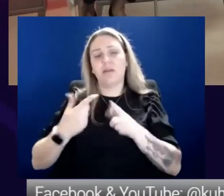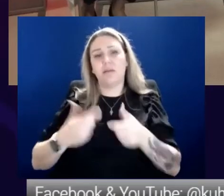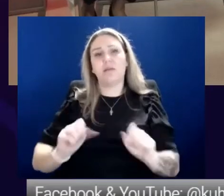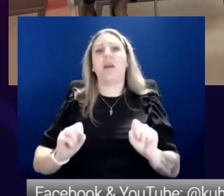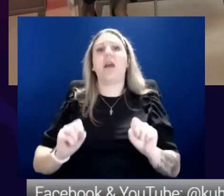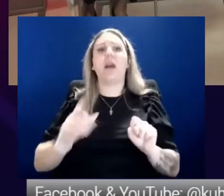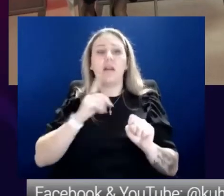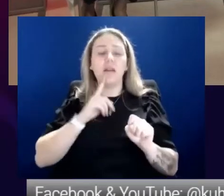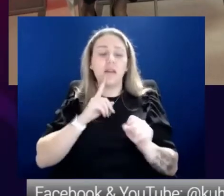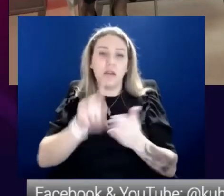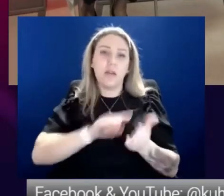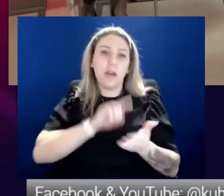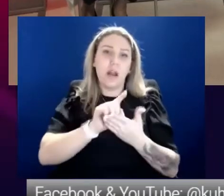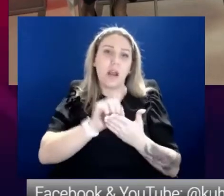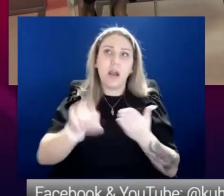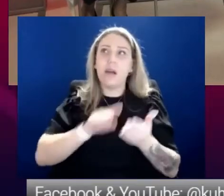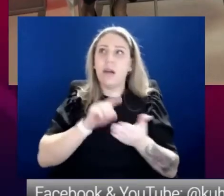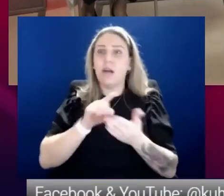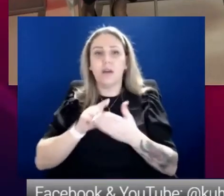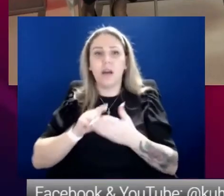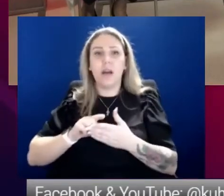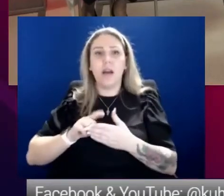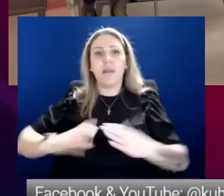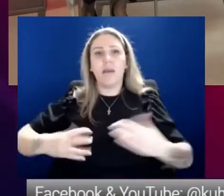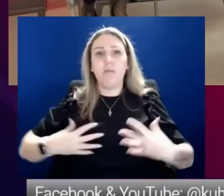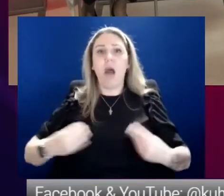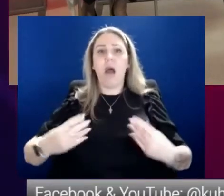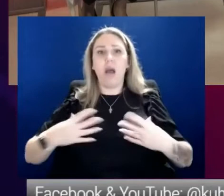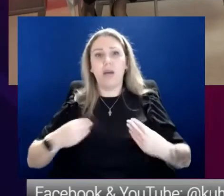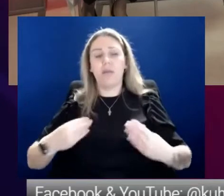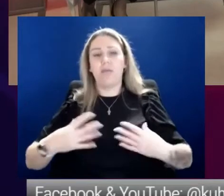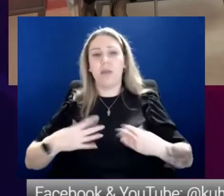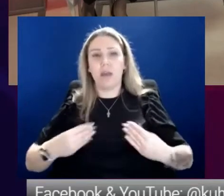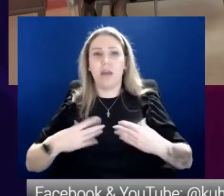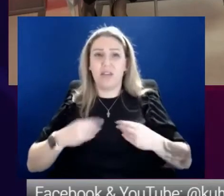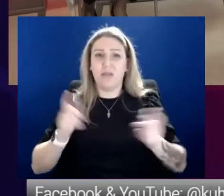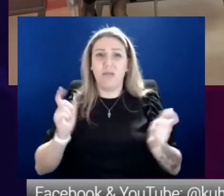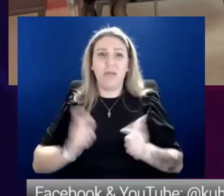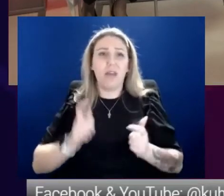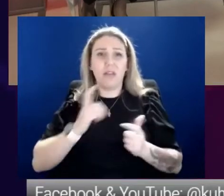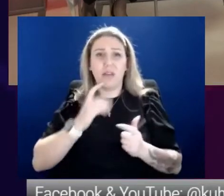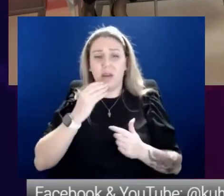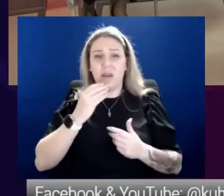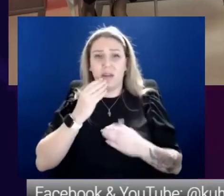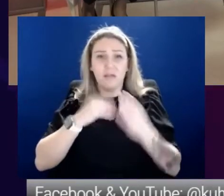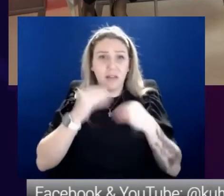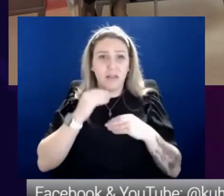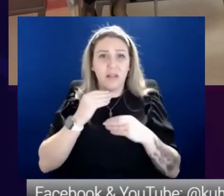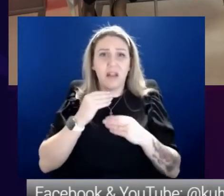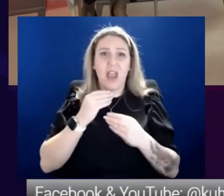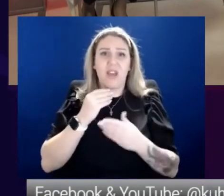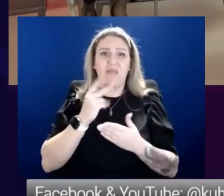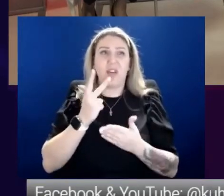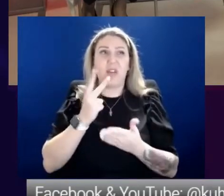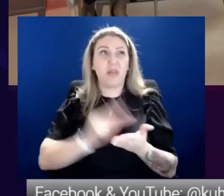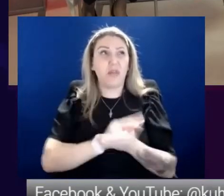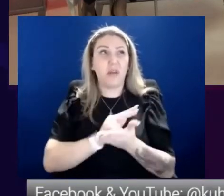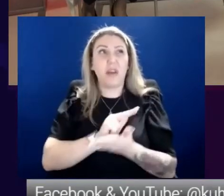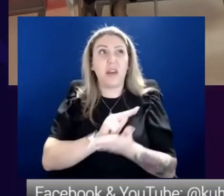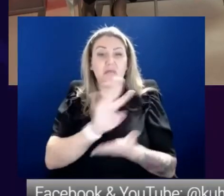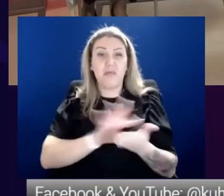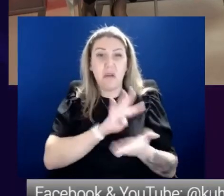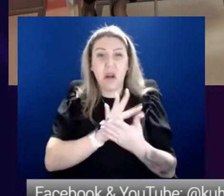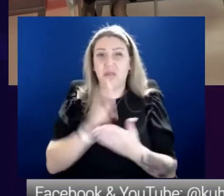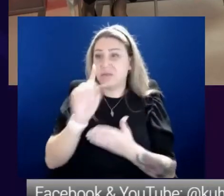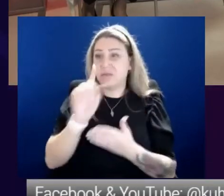them bottle breast milk for an hour. They were so little, they had to eat every 3 to 4 hours. That left me an hour to try to sleep before the cycle started